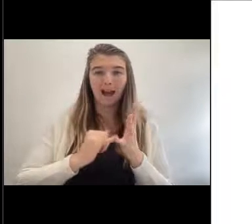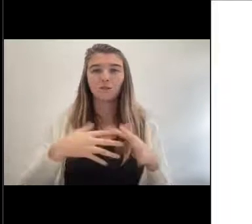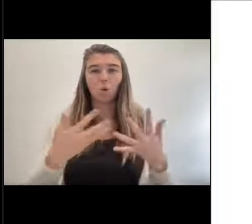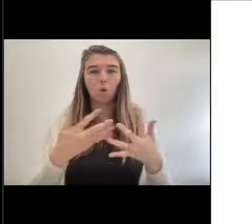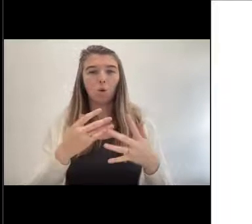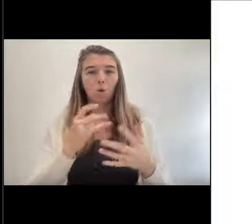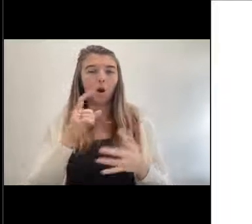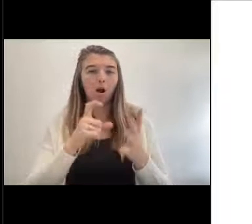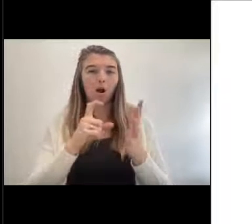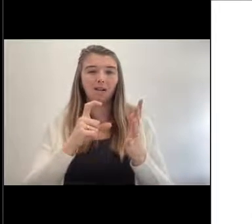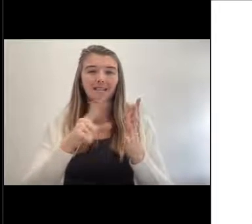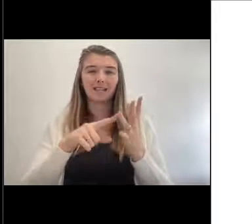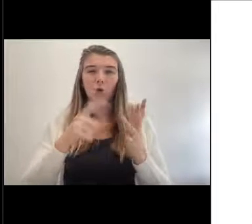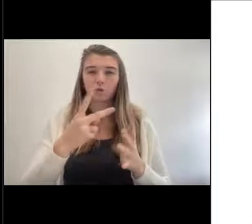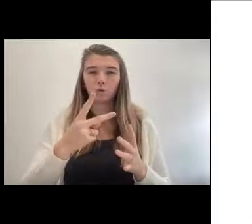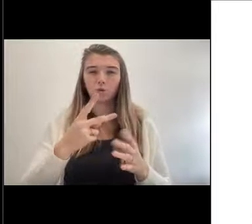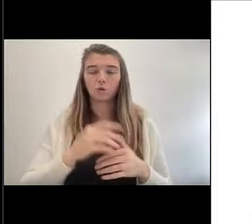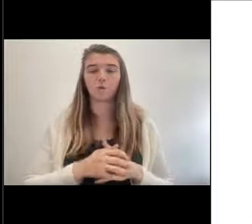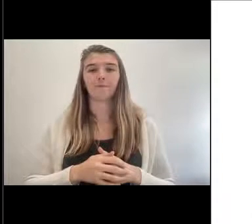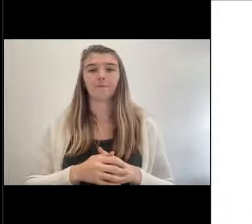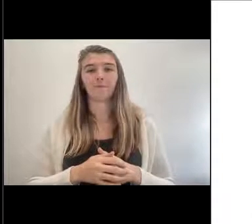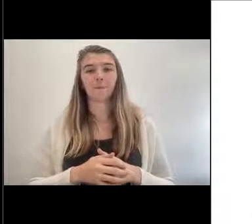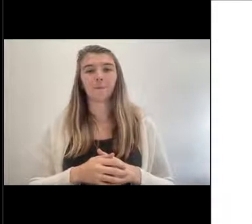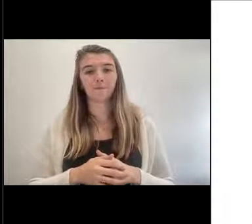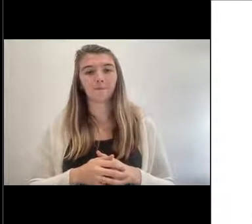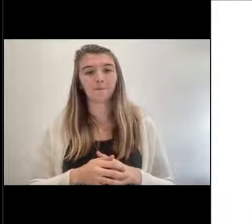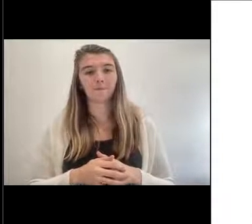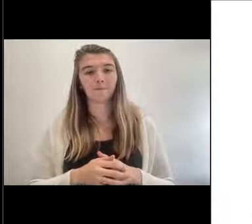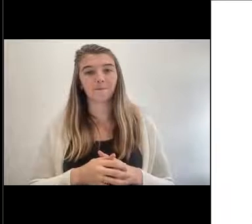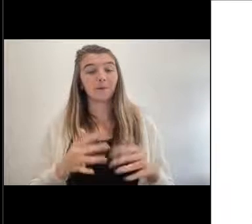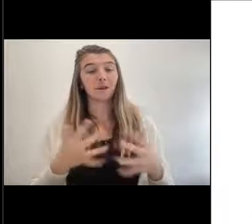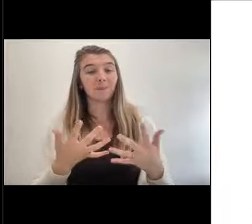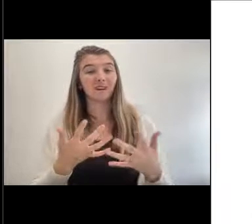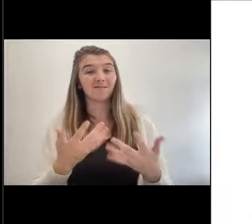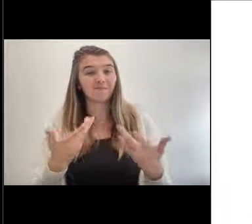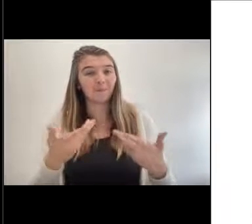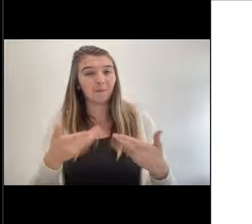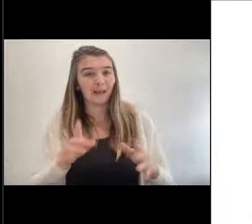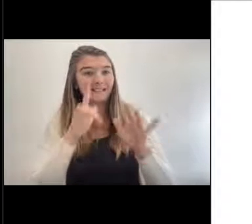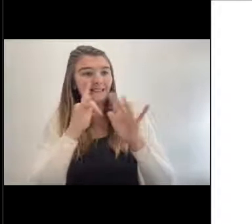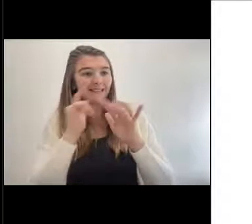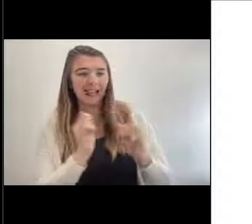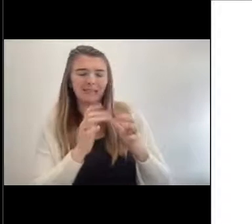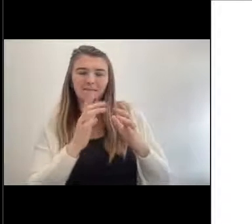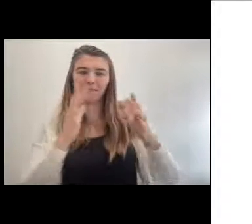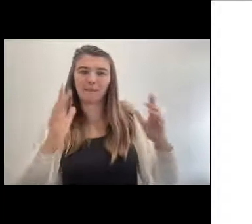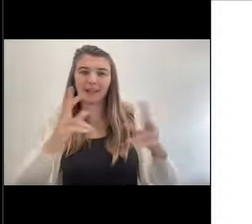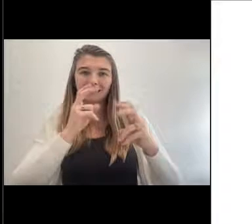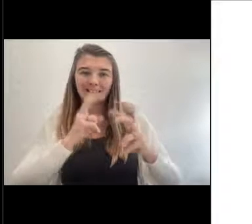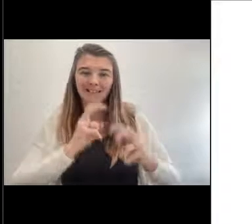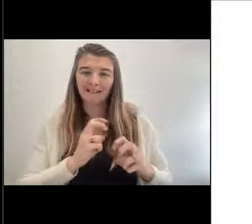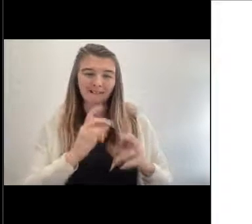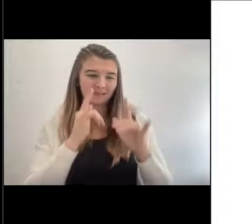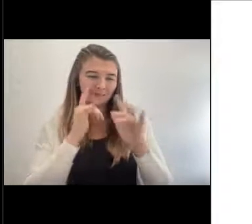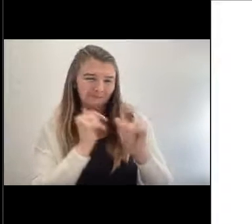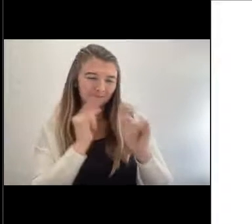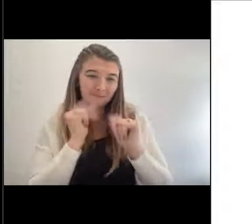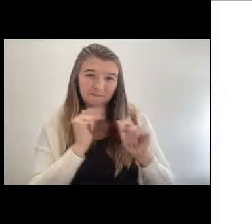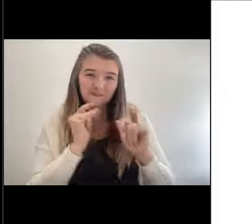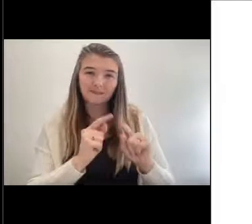you will have methane. But then when we tested in a big study, when we tested different materials,